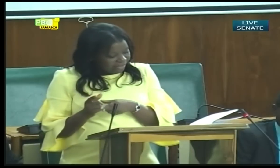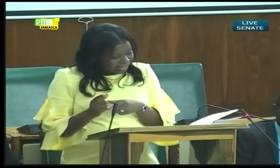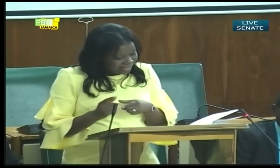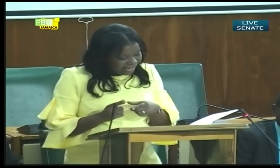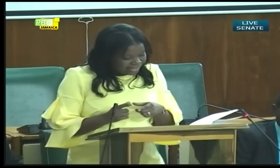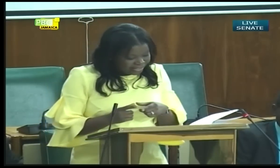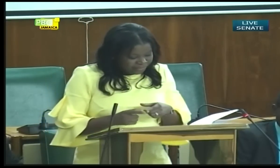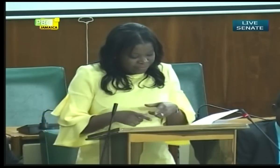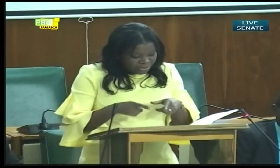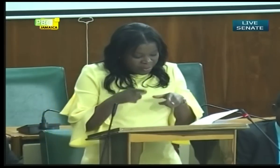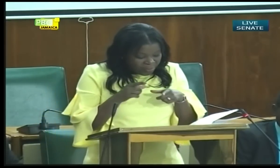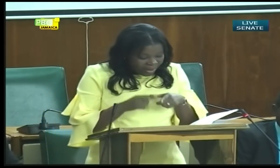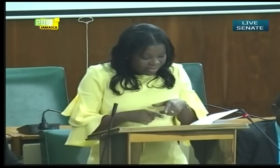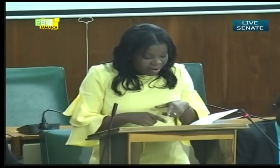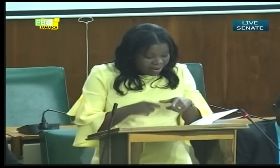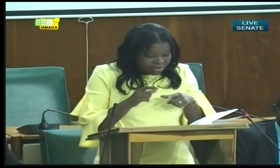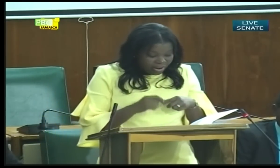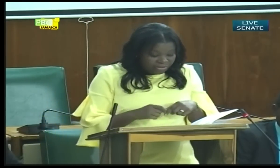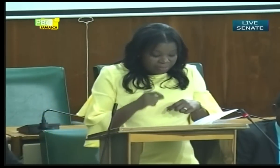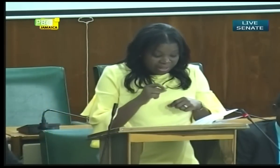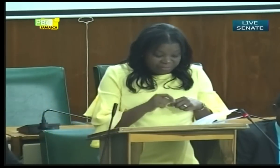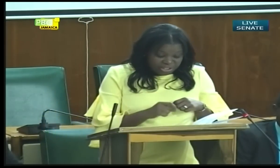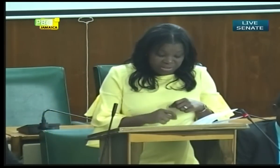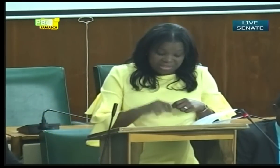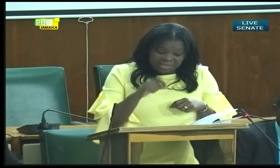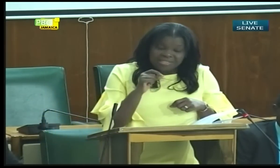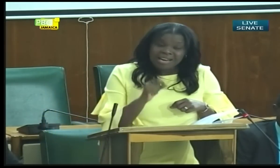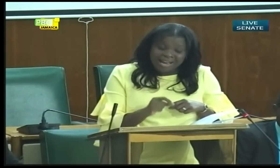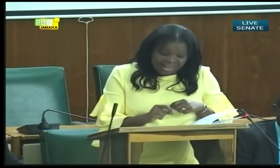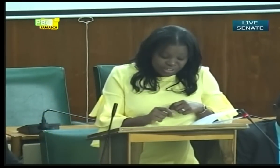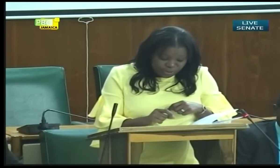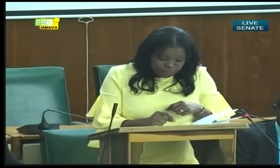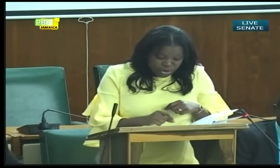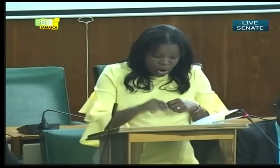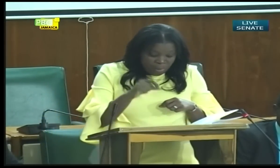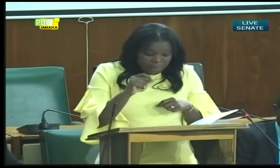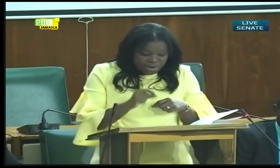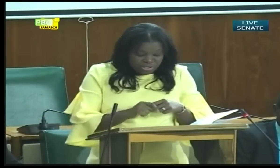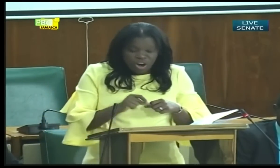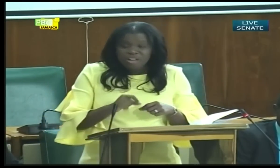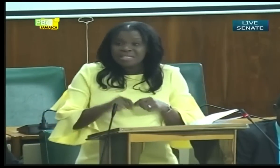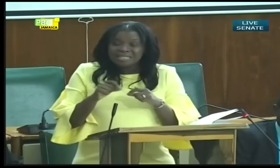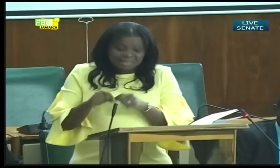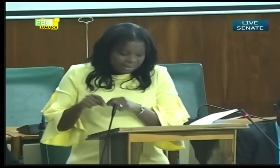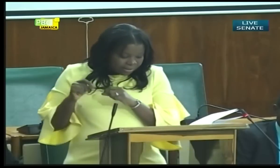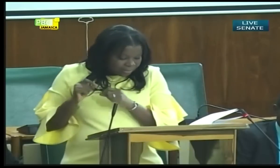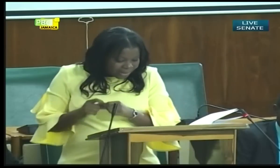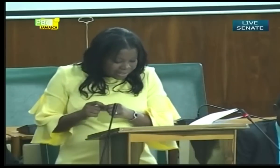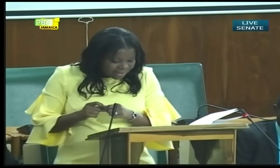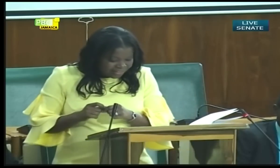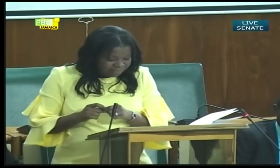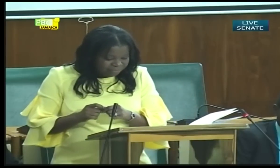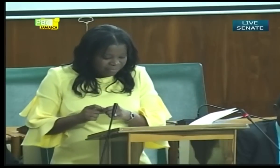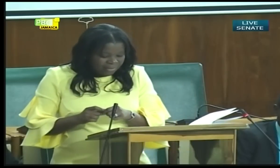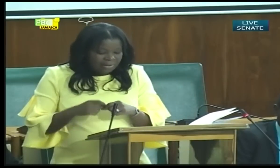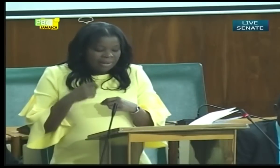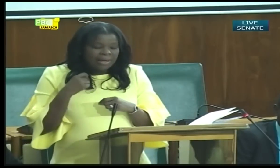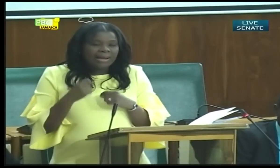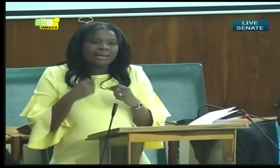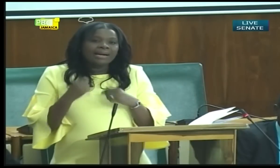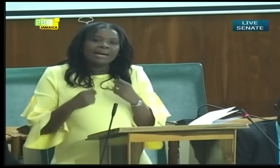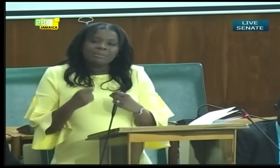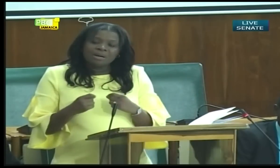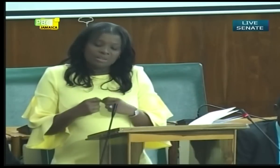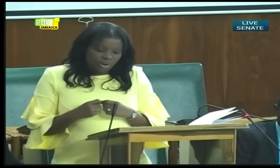have says whether or not the beneficiary is a child or a person under legal disability.